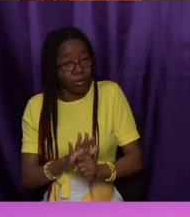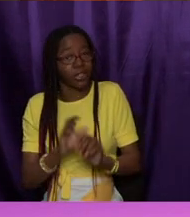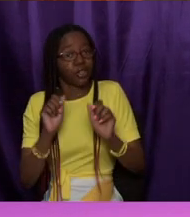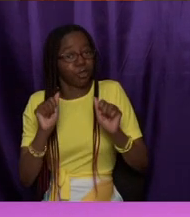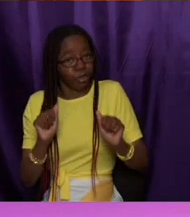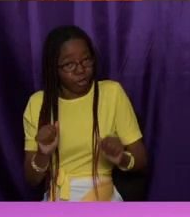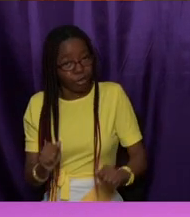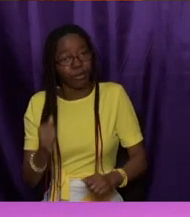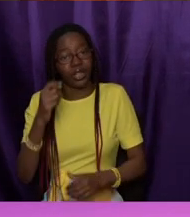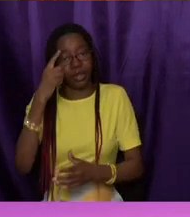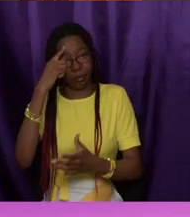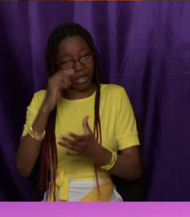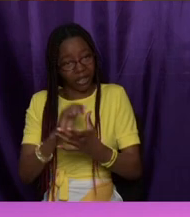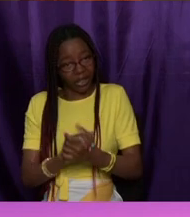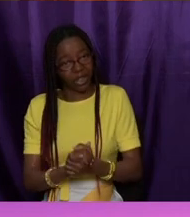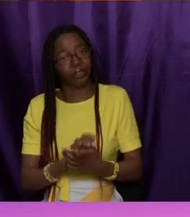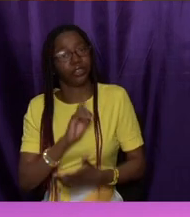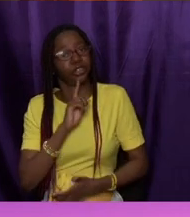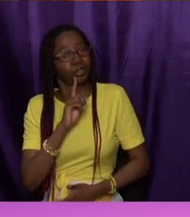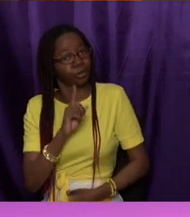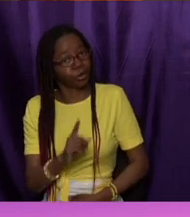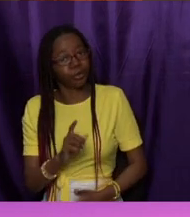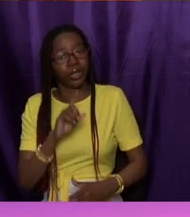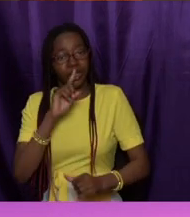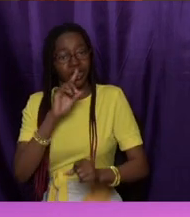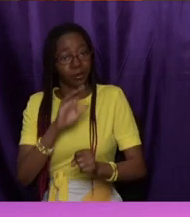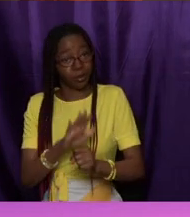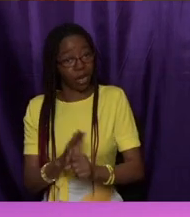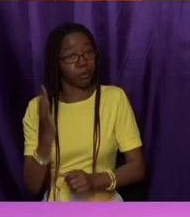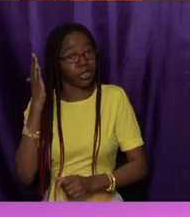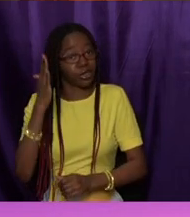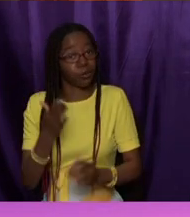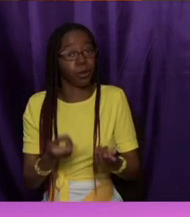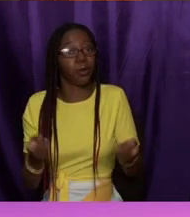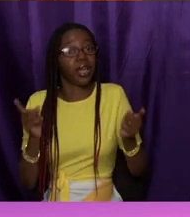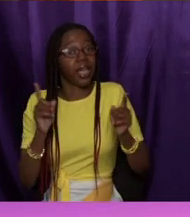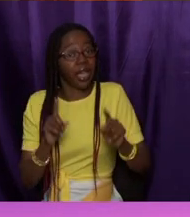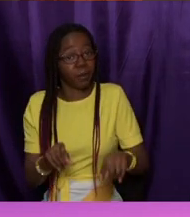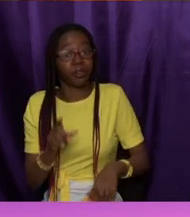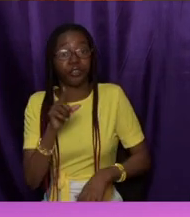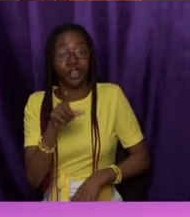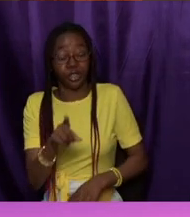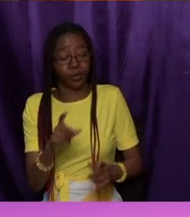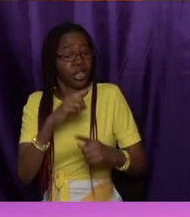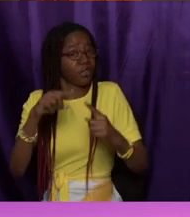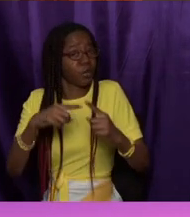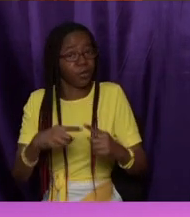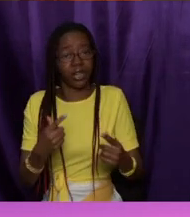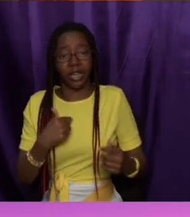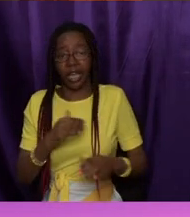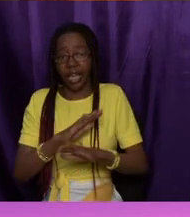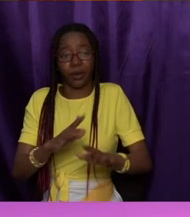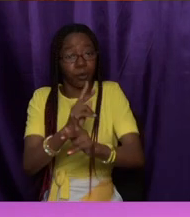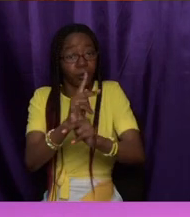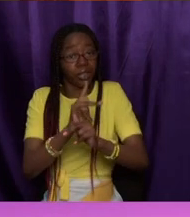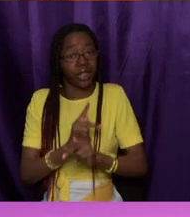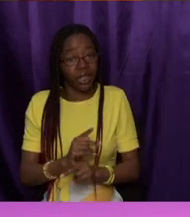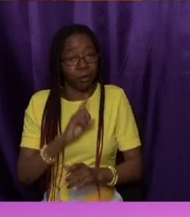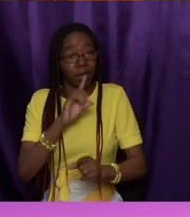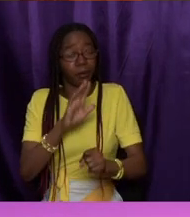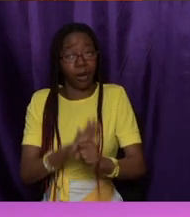can rest assured that his promise is coming to pass. Even when I don't keep my promise